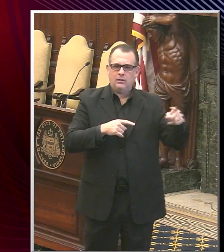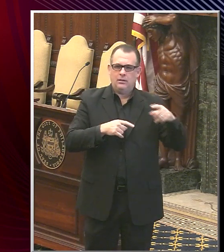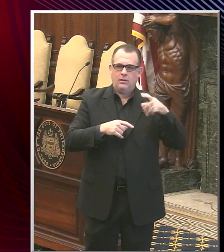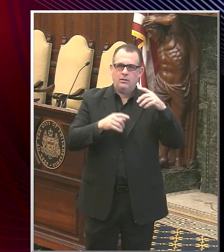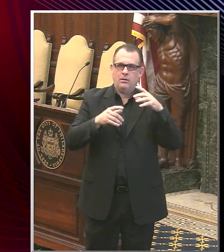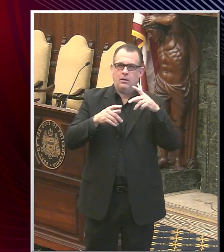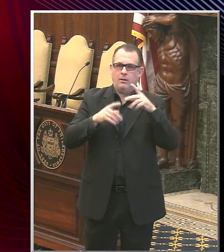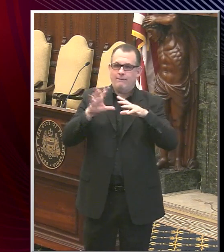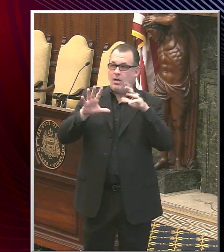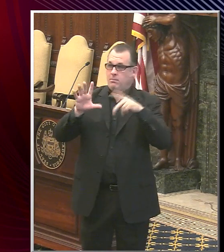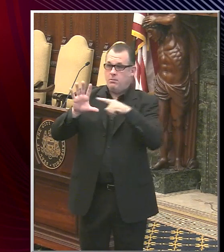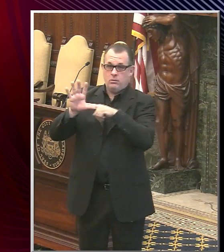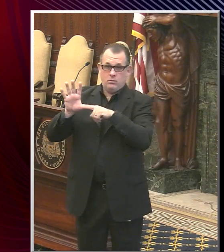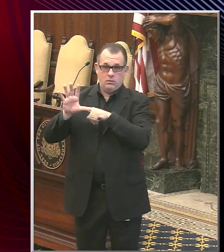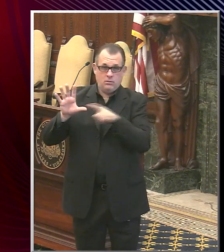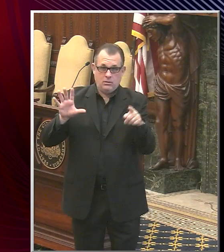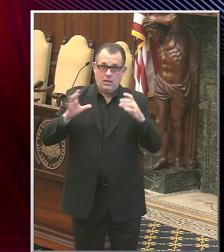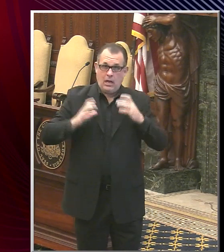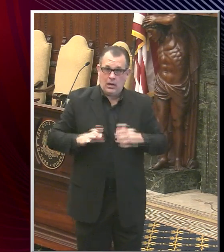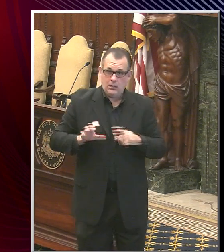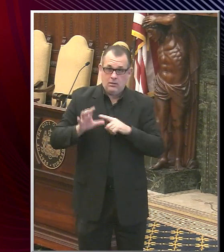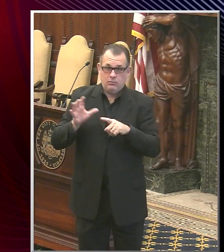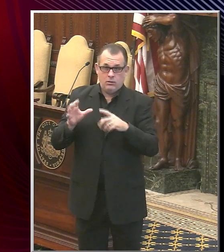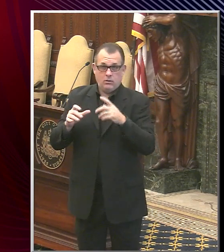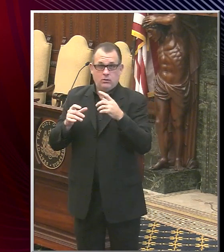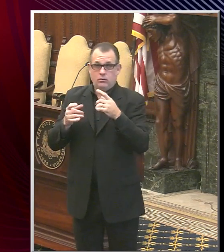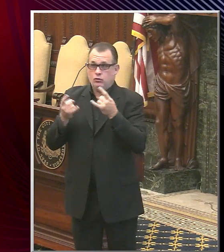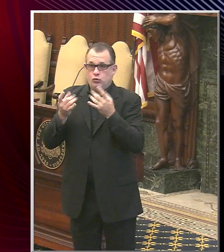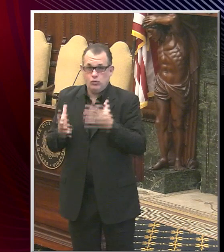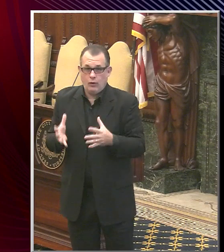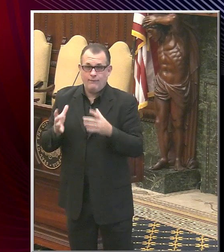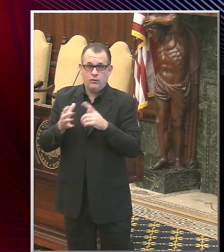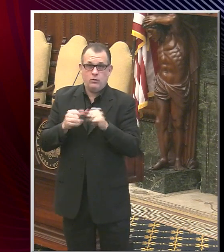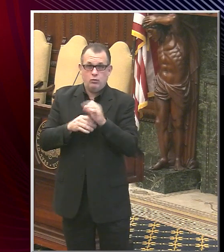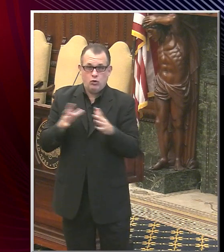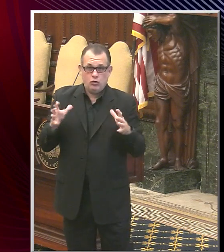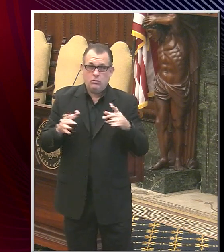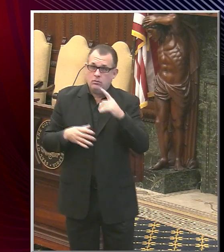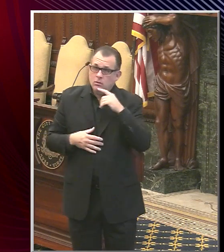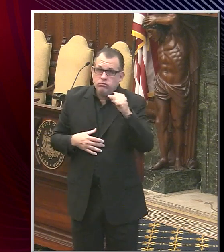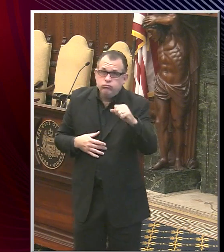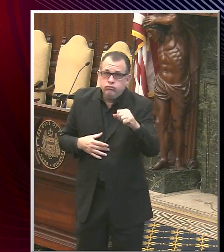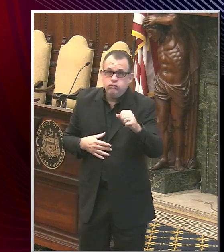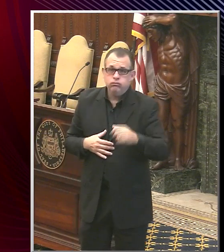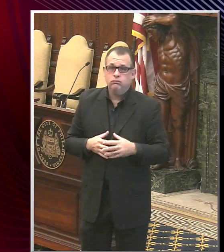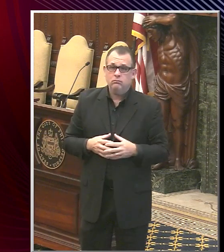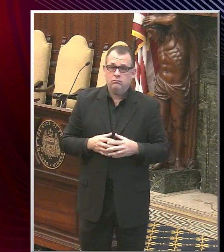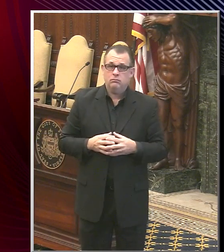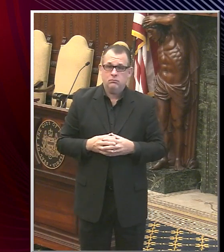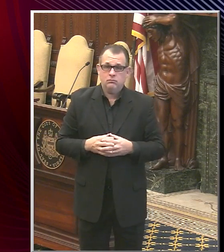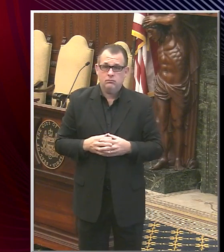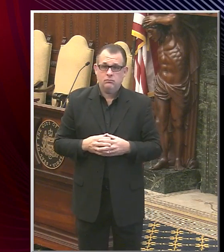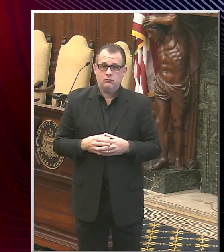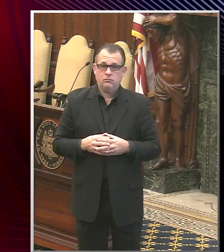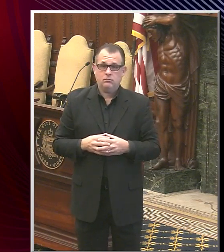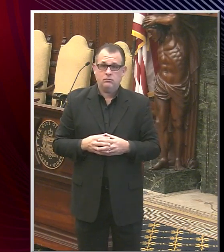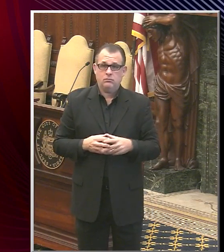Yes. Thank you. All right. Thank you, Alan. Let's go to Mike Donofrio of the